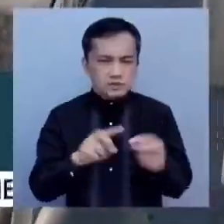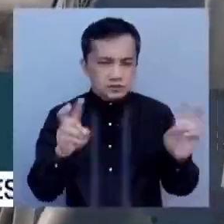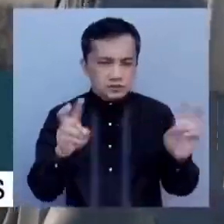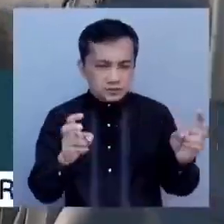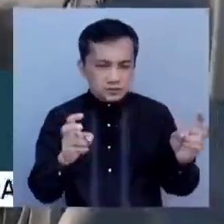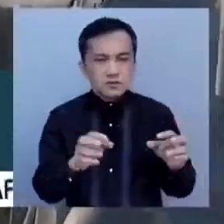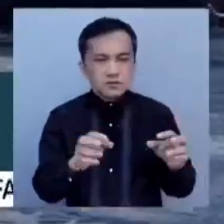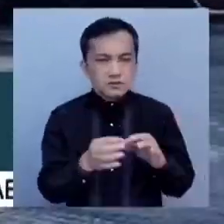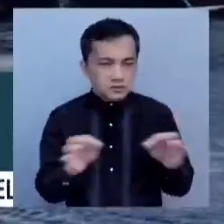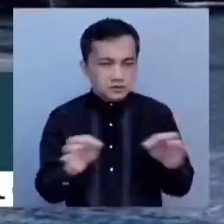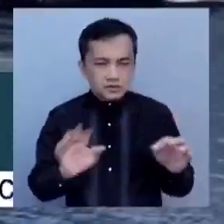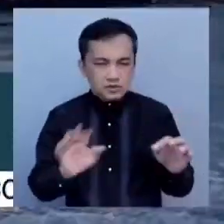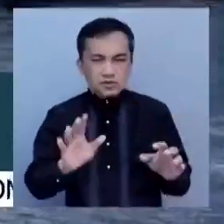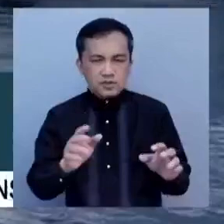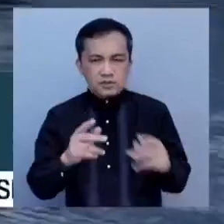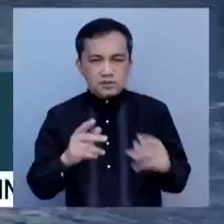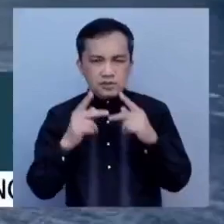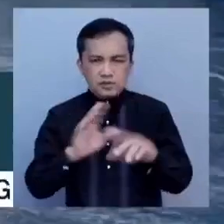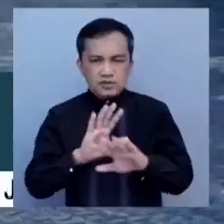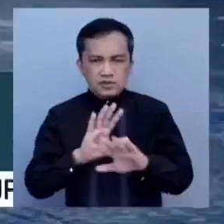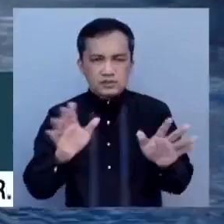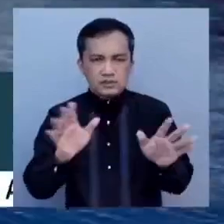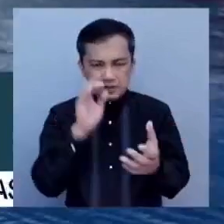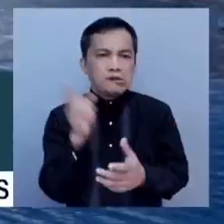China's misinformation campaign.